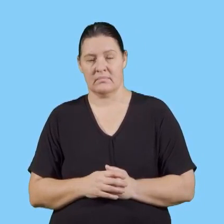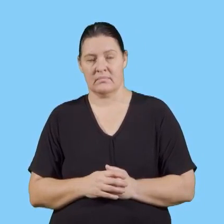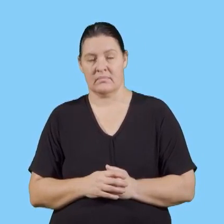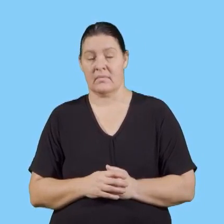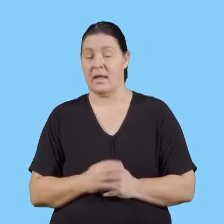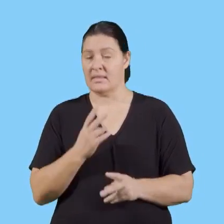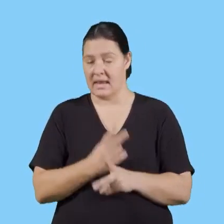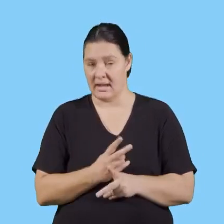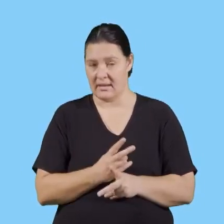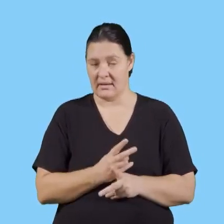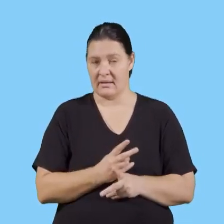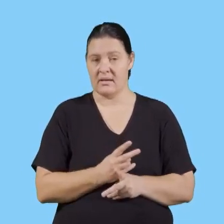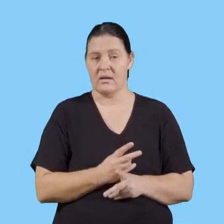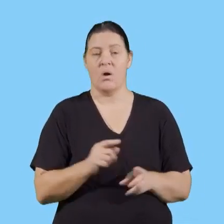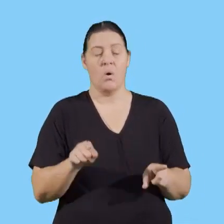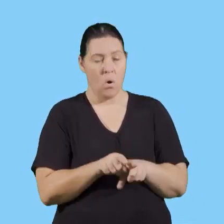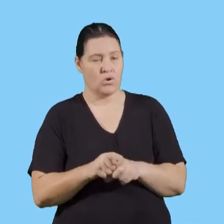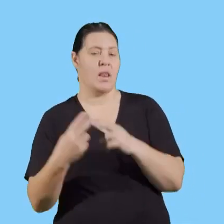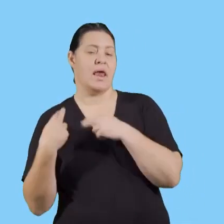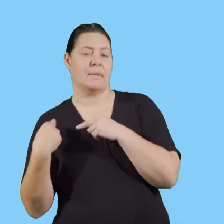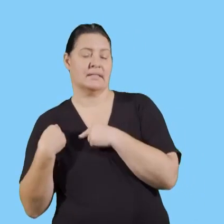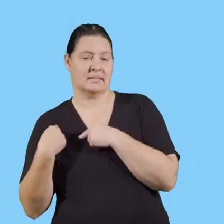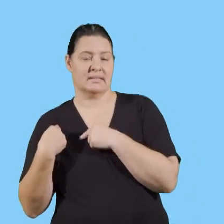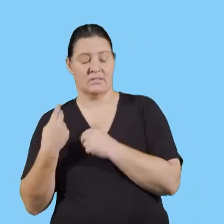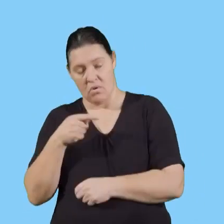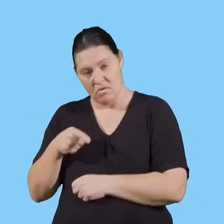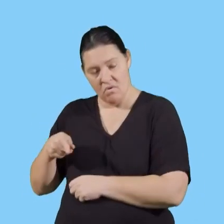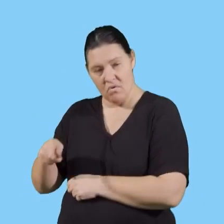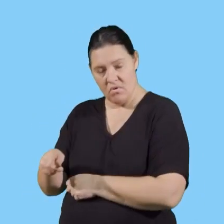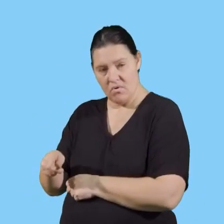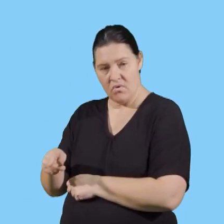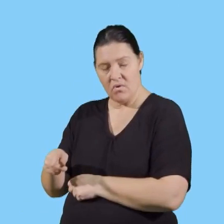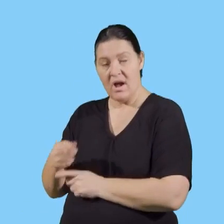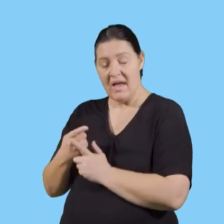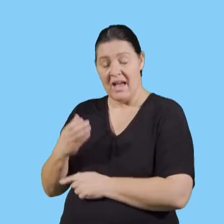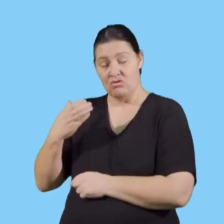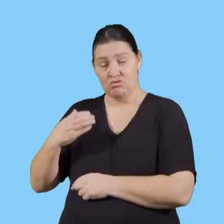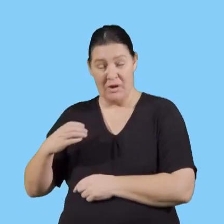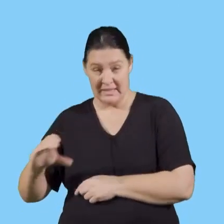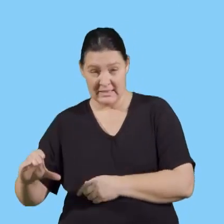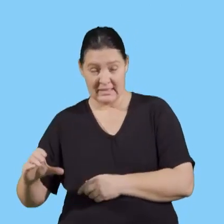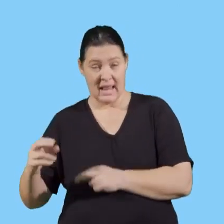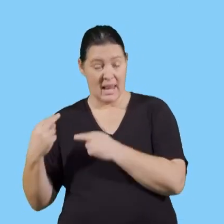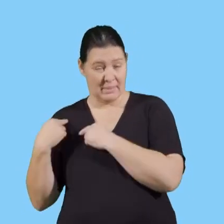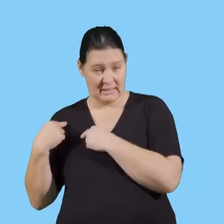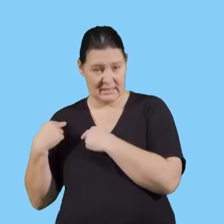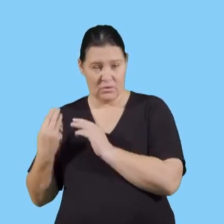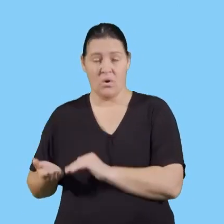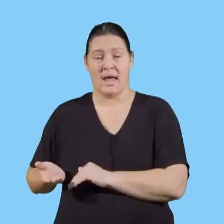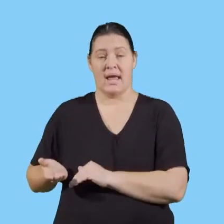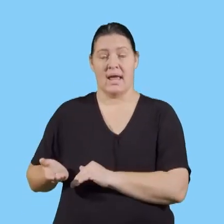And then this is also our liability. So I'm coming here, once you credit a liability, you are increasing